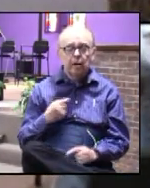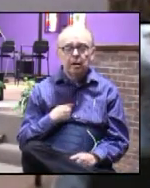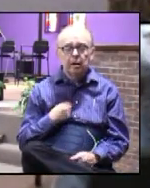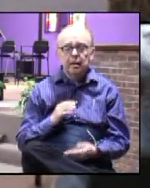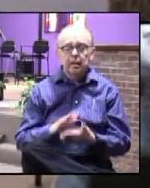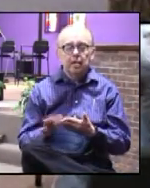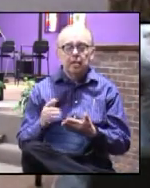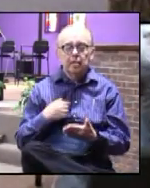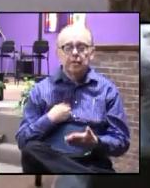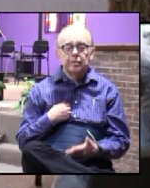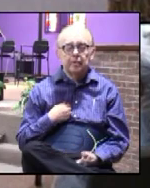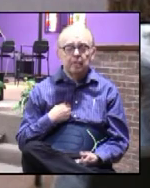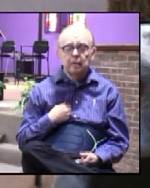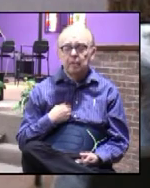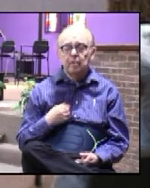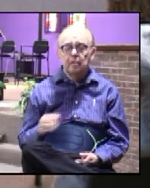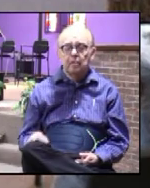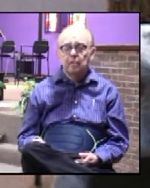cleanse me, O Lord.